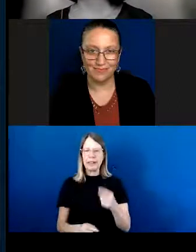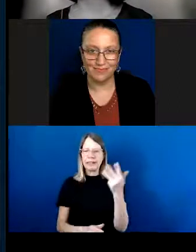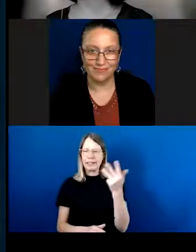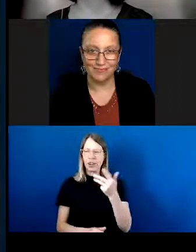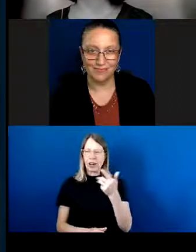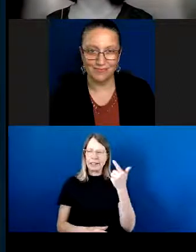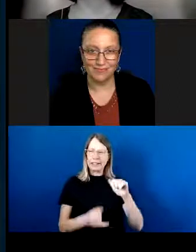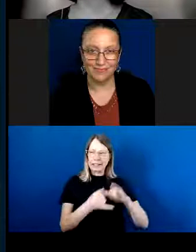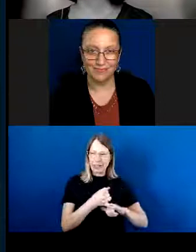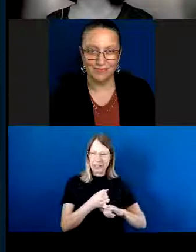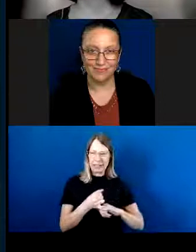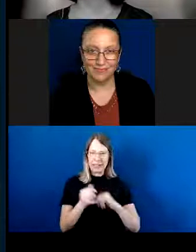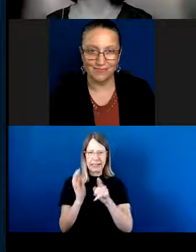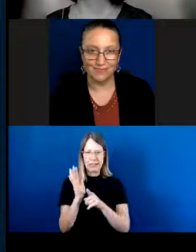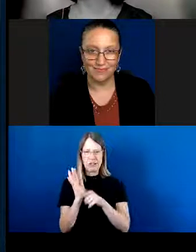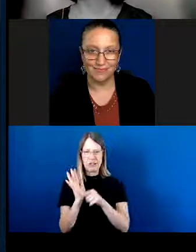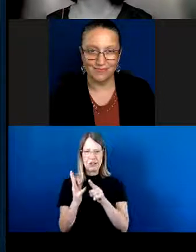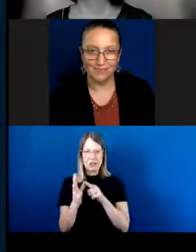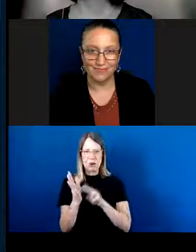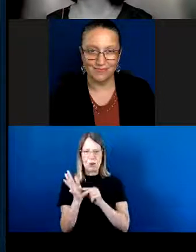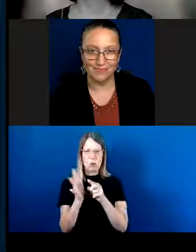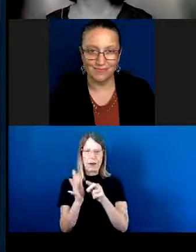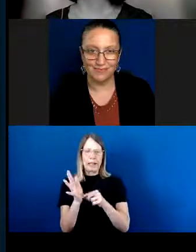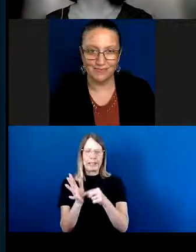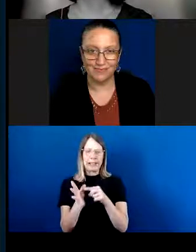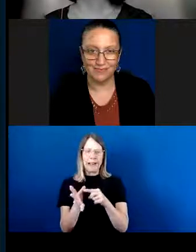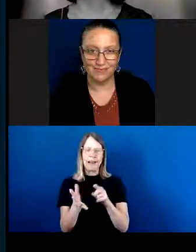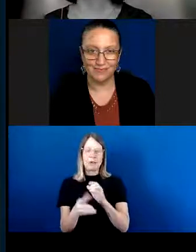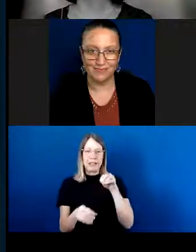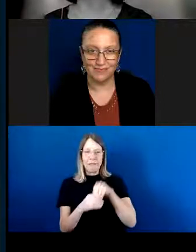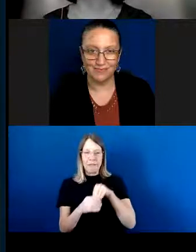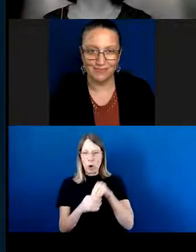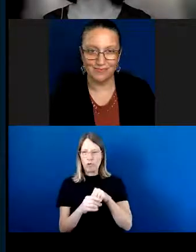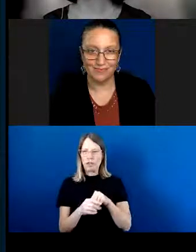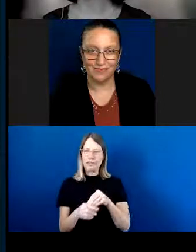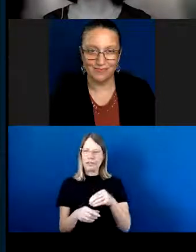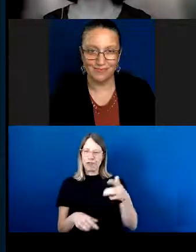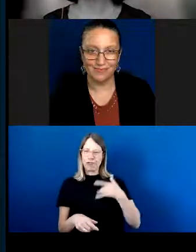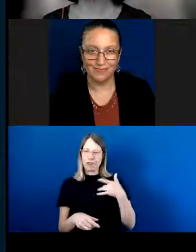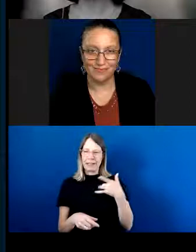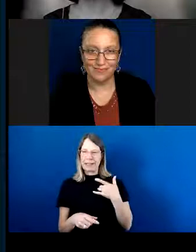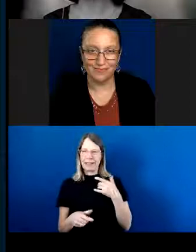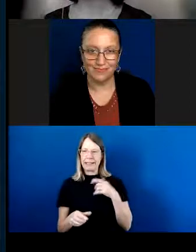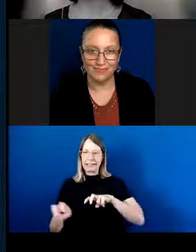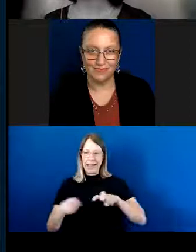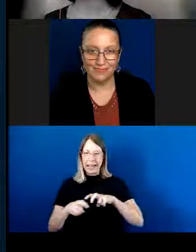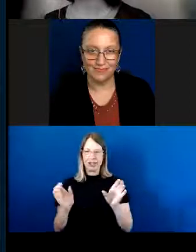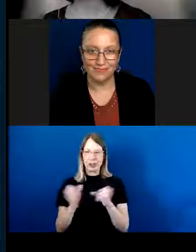a leading member of the Woolloomooloo Residents Action Group and an avid supporter of the Builders Labourers Federation Green